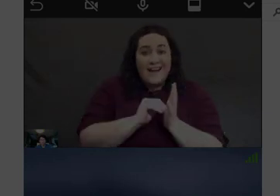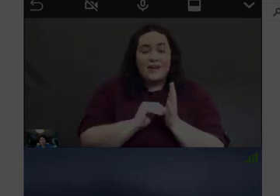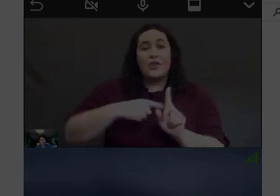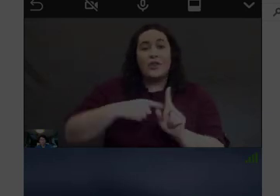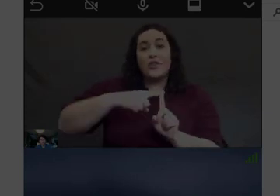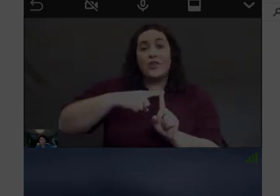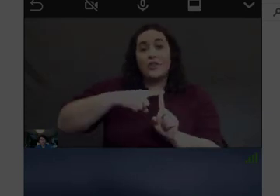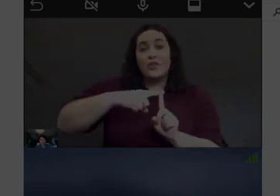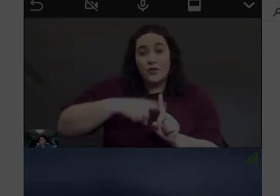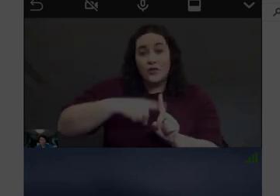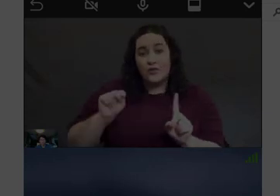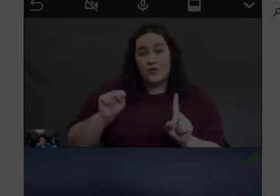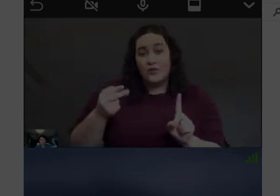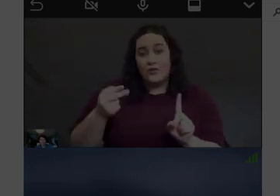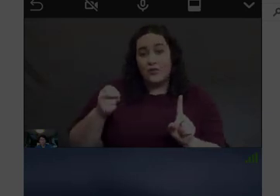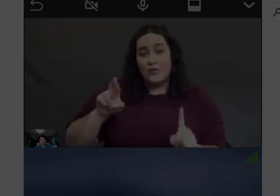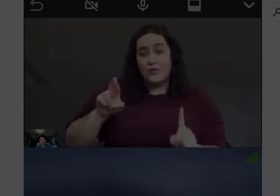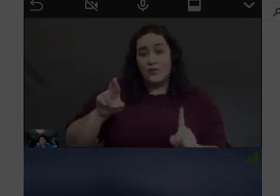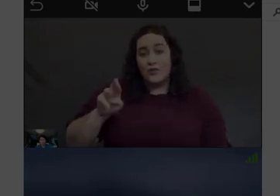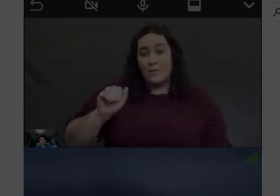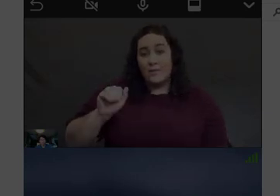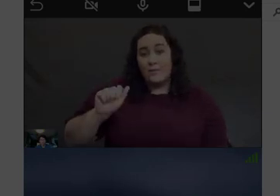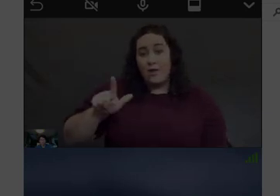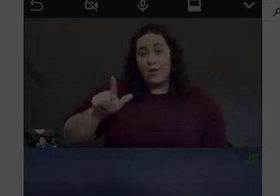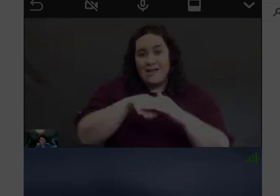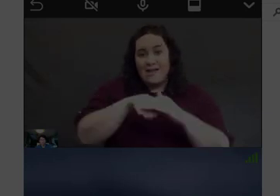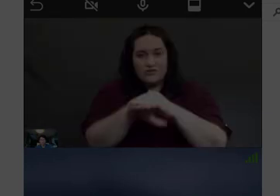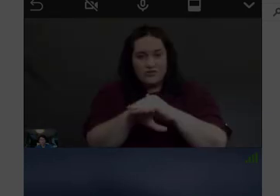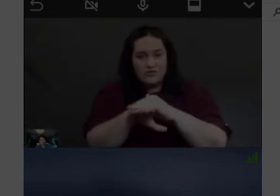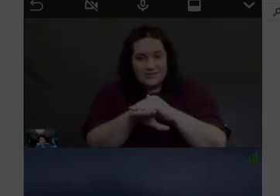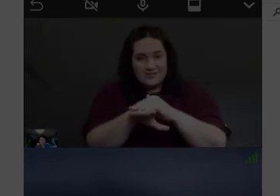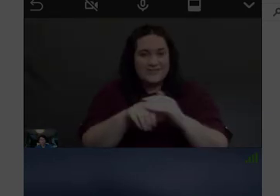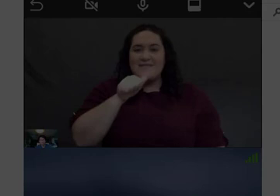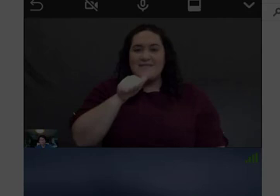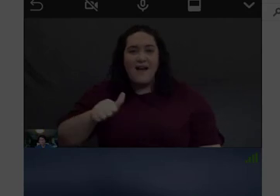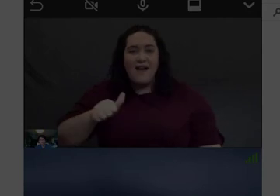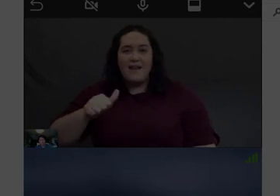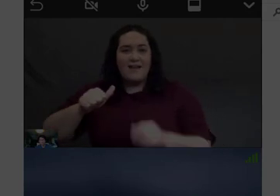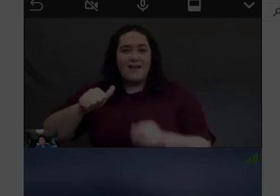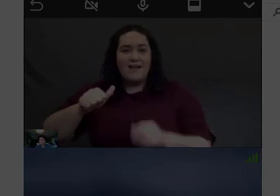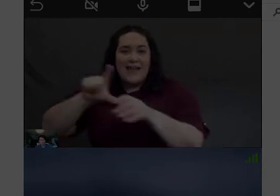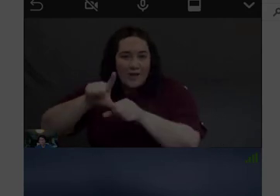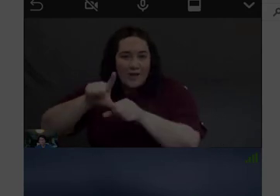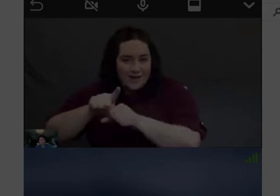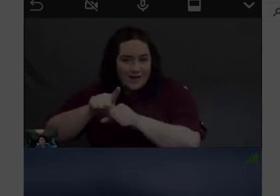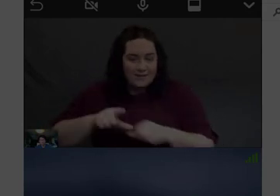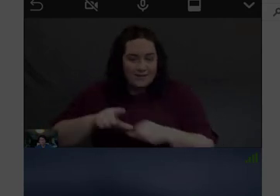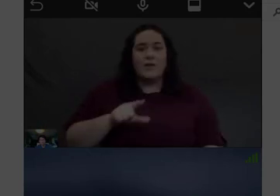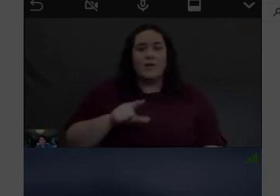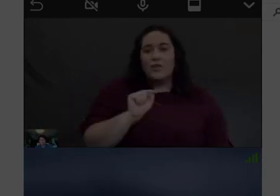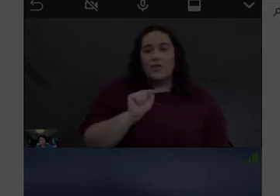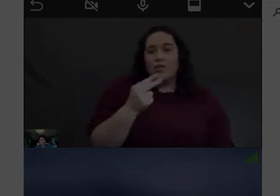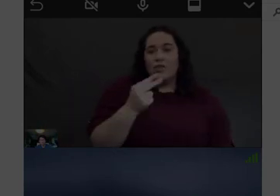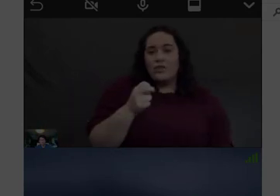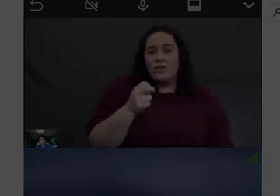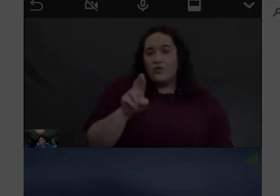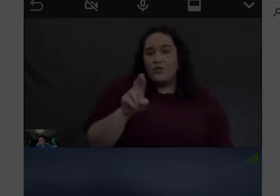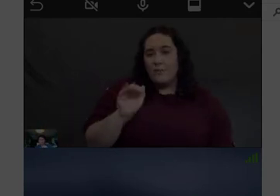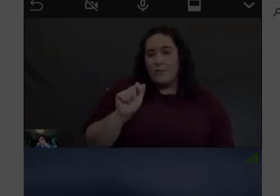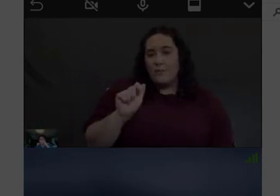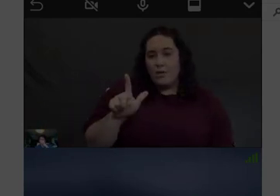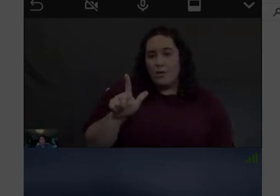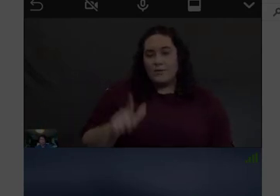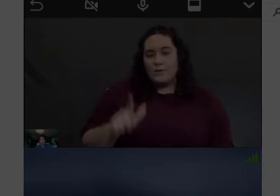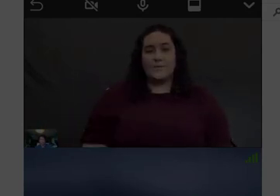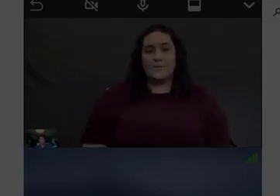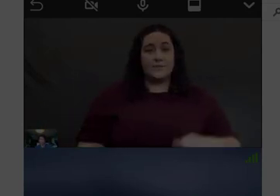boundary layers and not hydrodynamic boundary layers. And in the center, in the core, the temperature here remains at whatever temperature the